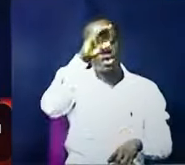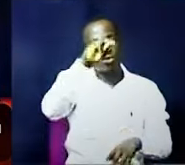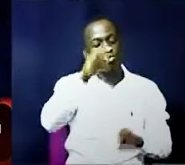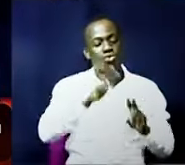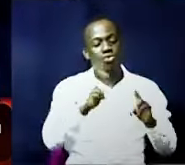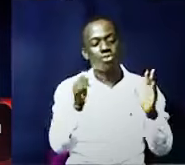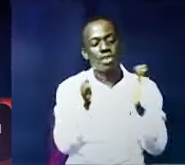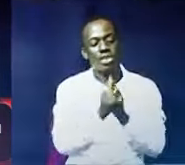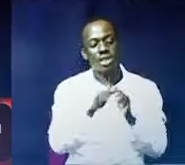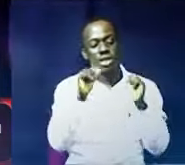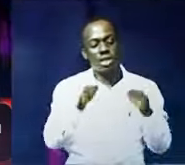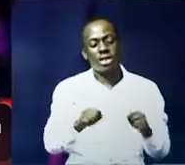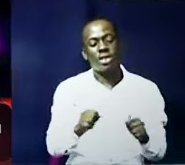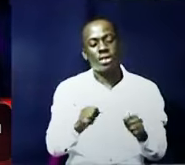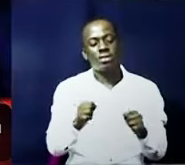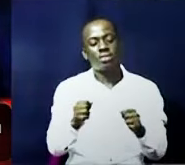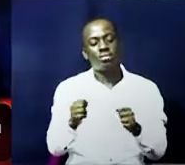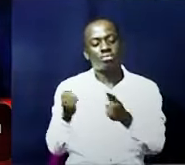nations.